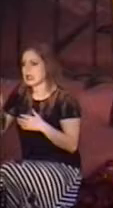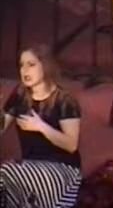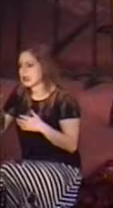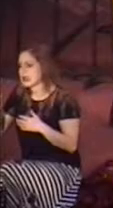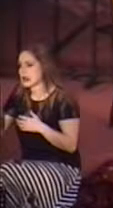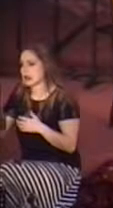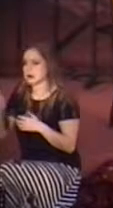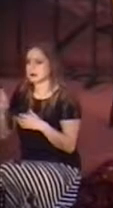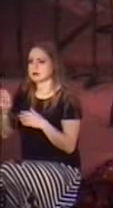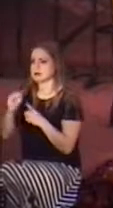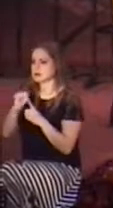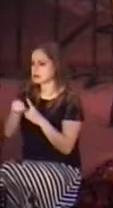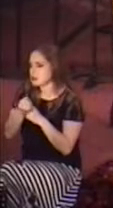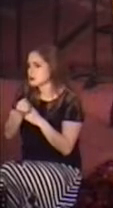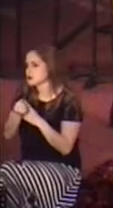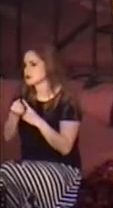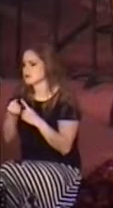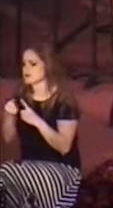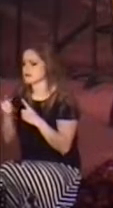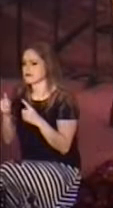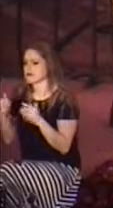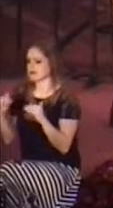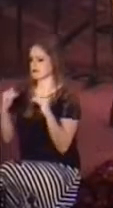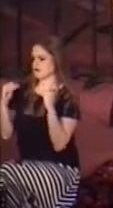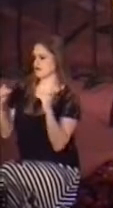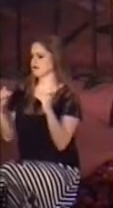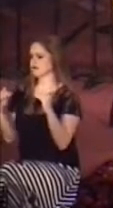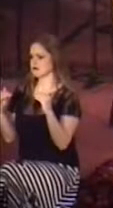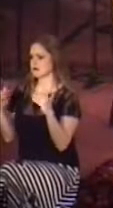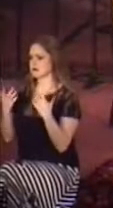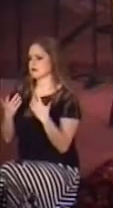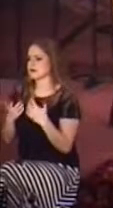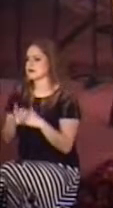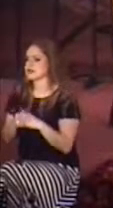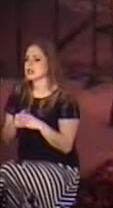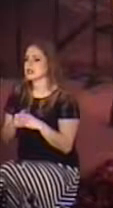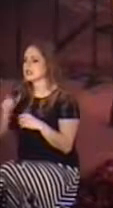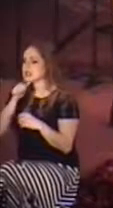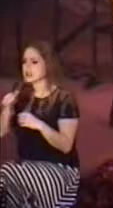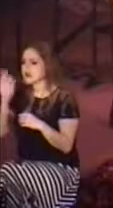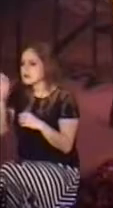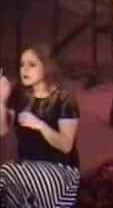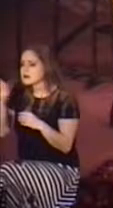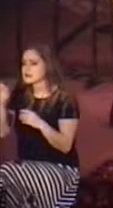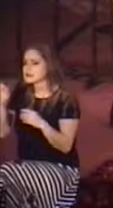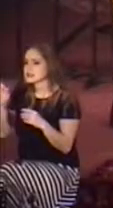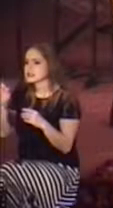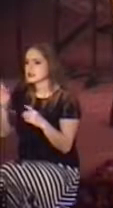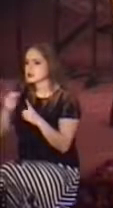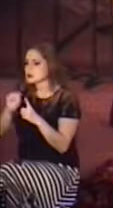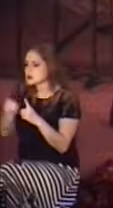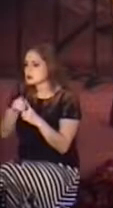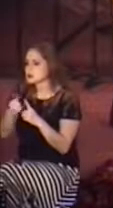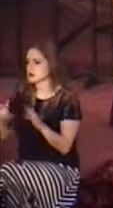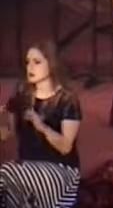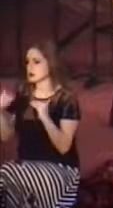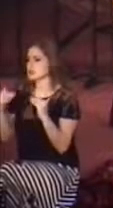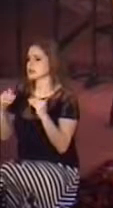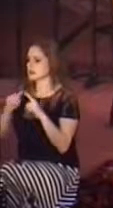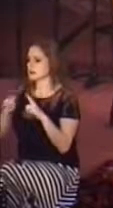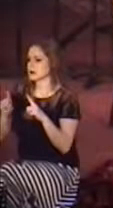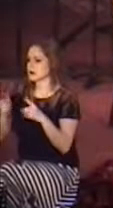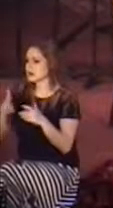So Jesus didn't come to preach a gospel of social justice. He came for a greater need that we